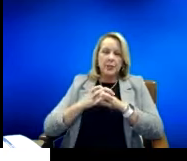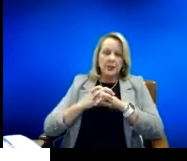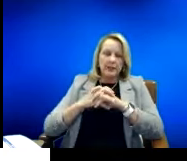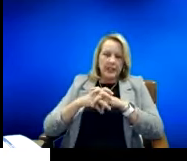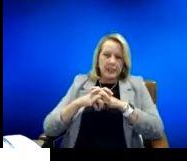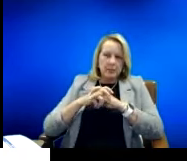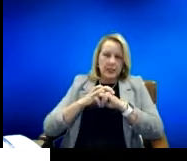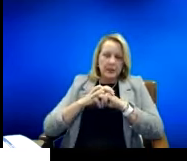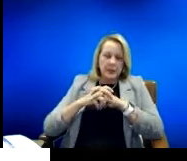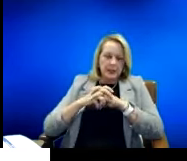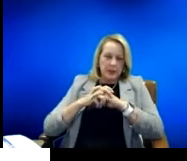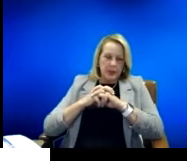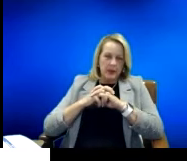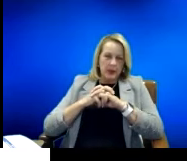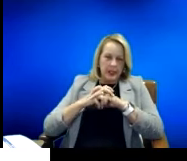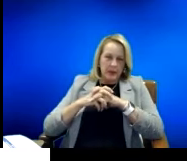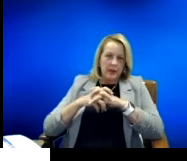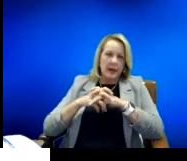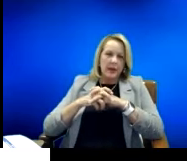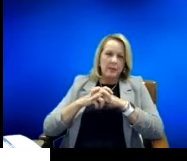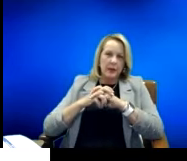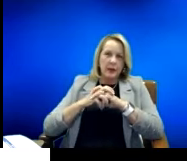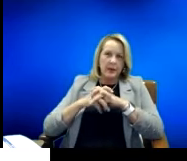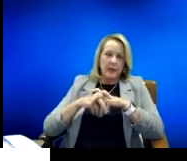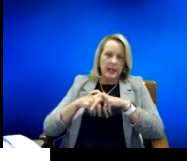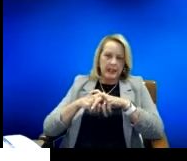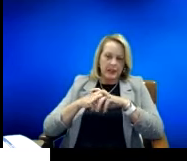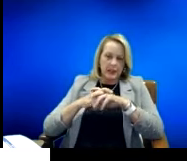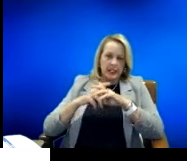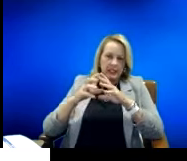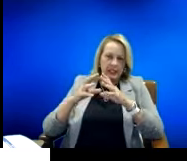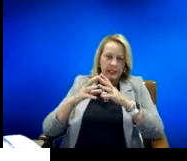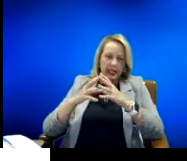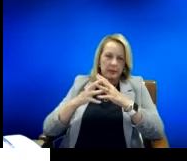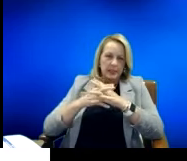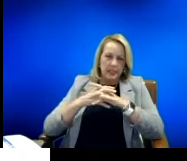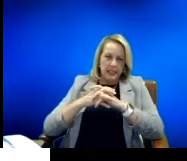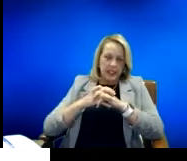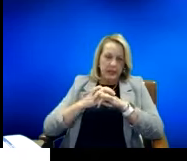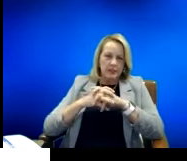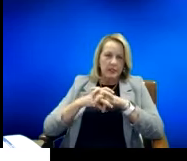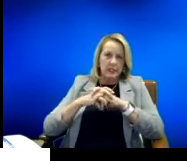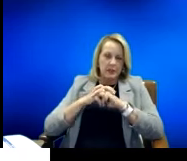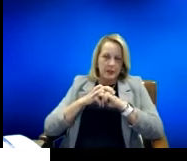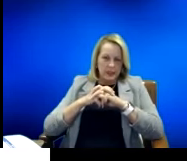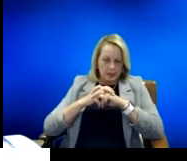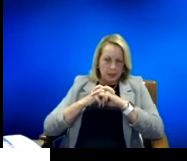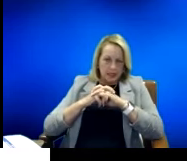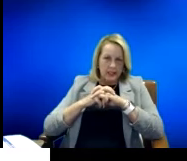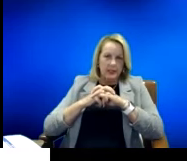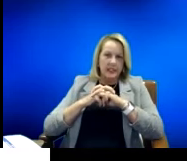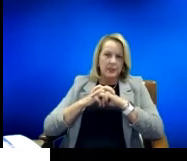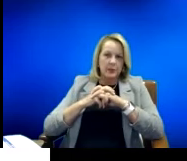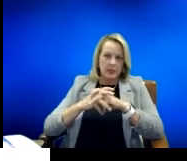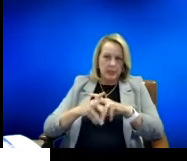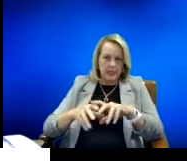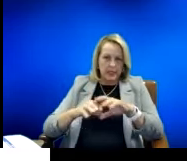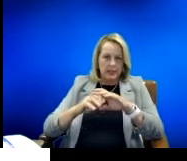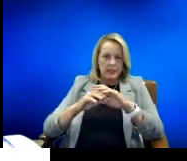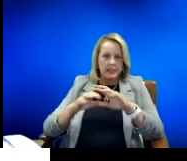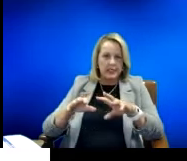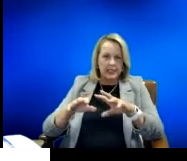happens when you invest money with the program? Our program manager has established an account with SunTrust Bank, so that's